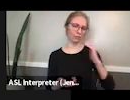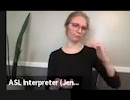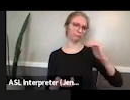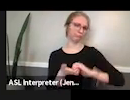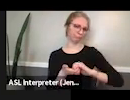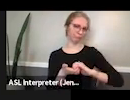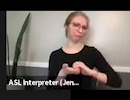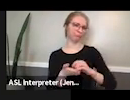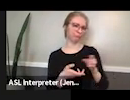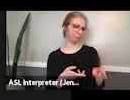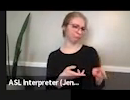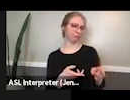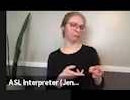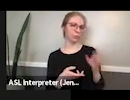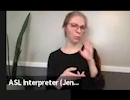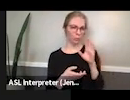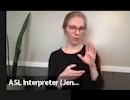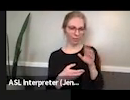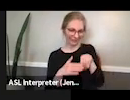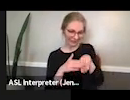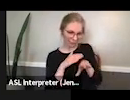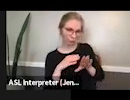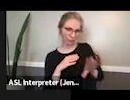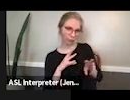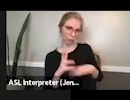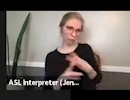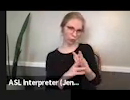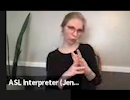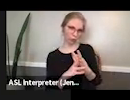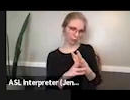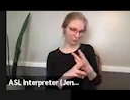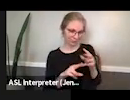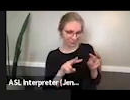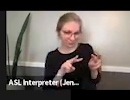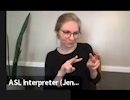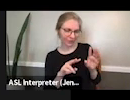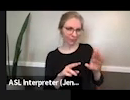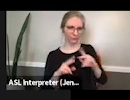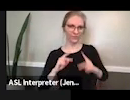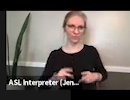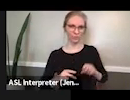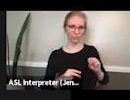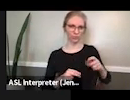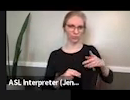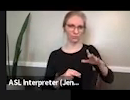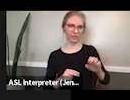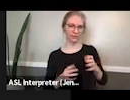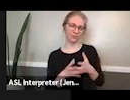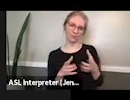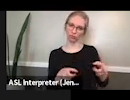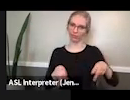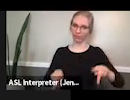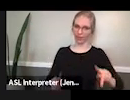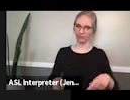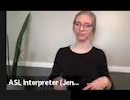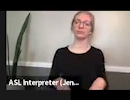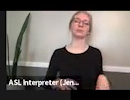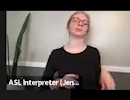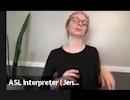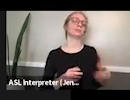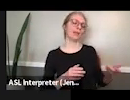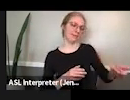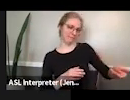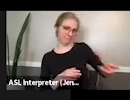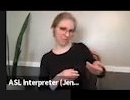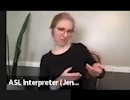going to get into that child's world. We're going to get into that child's physical space as much as she will tolerate. And we're going to invite that child